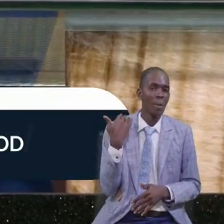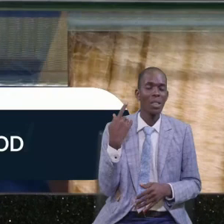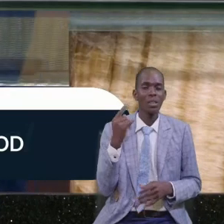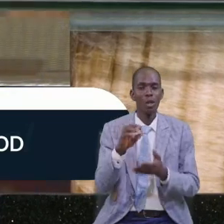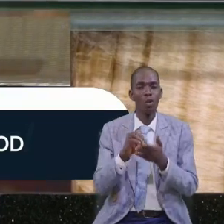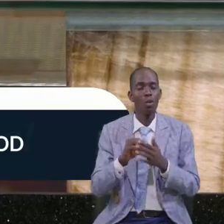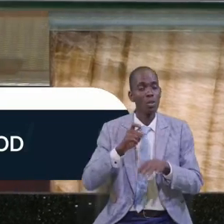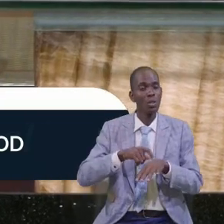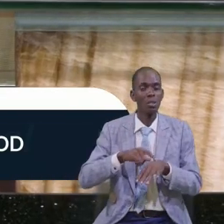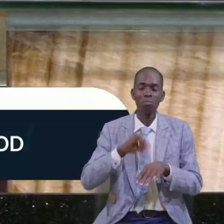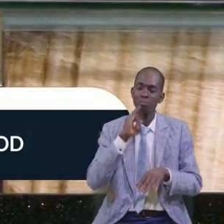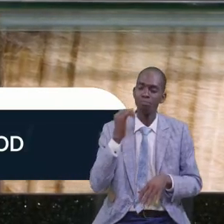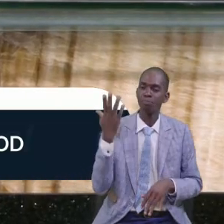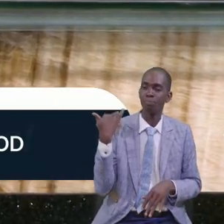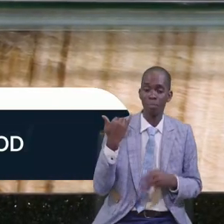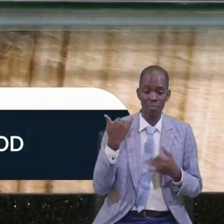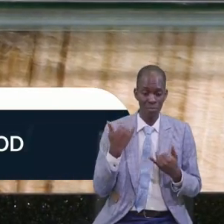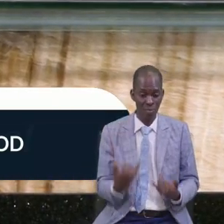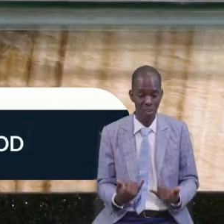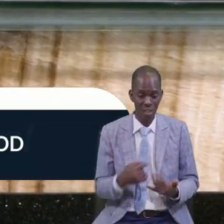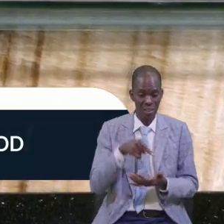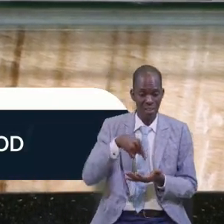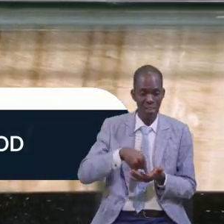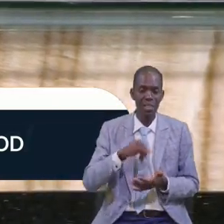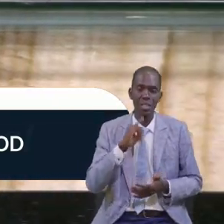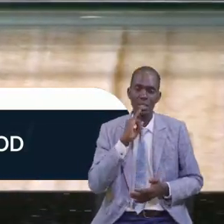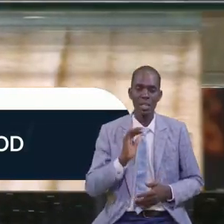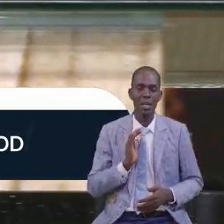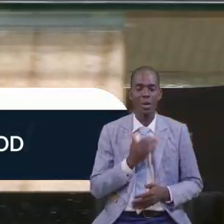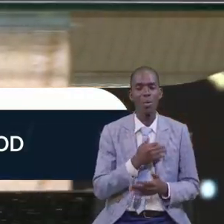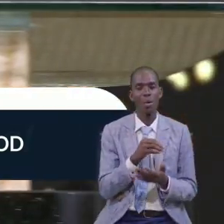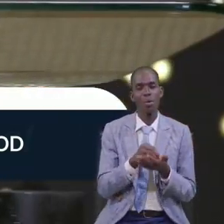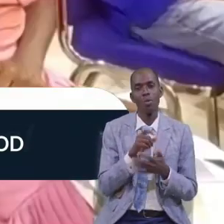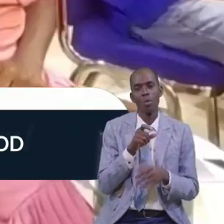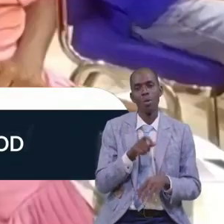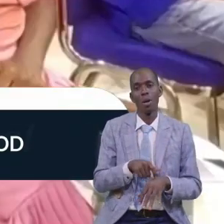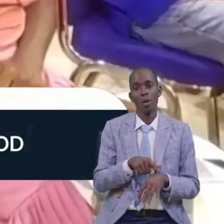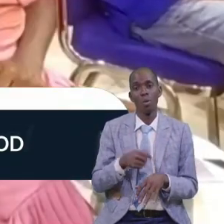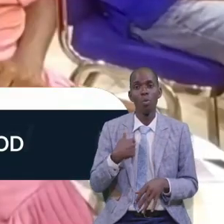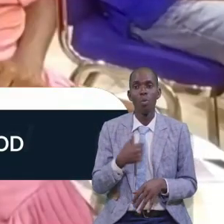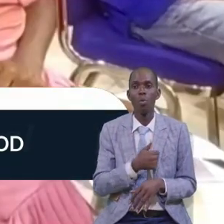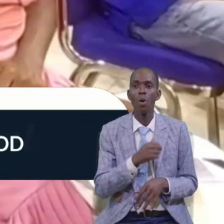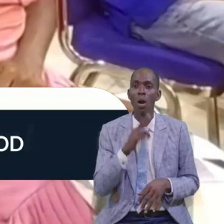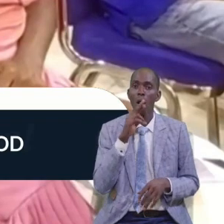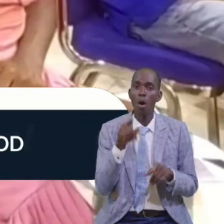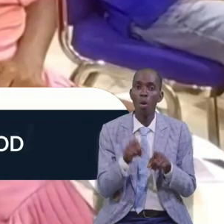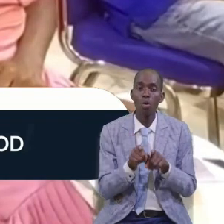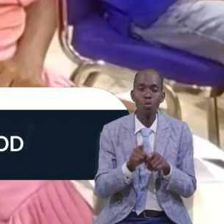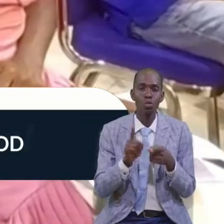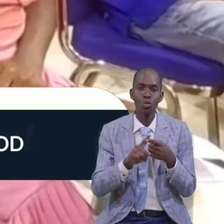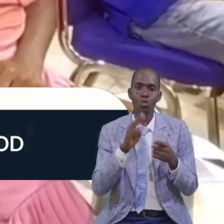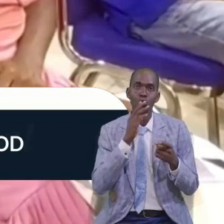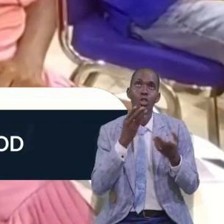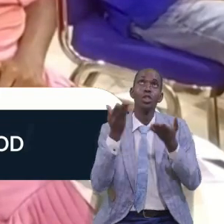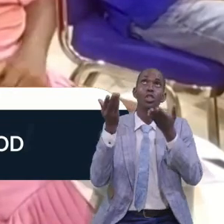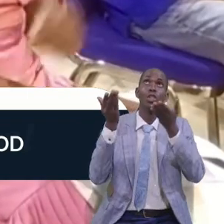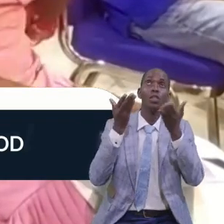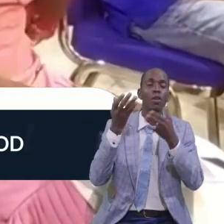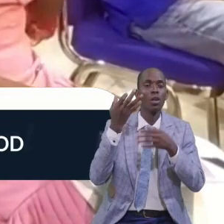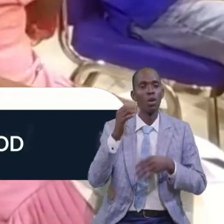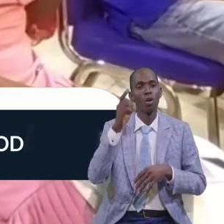gone. This is our time, and we are also to be servants of God, the